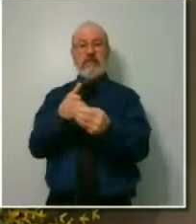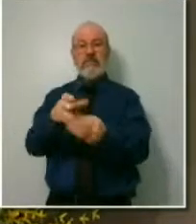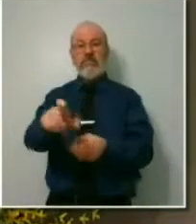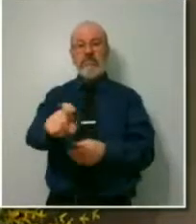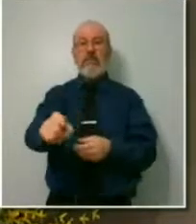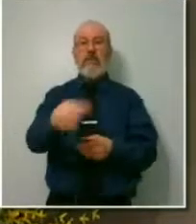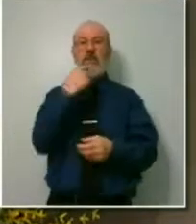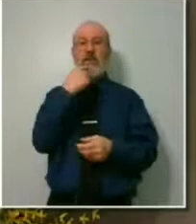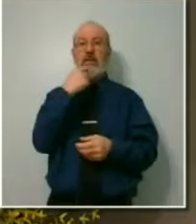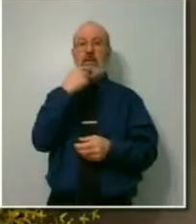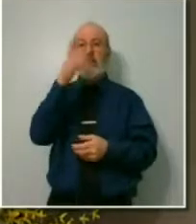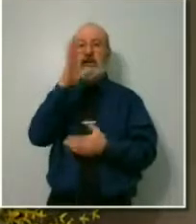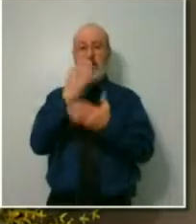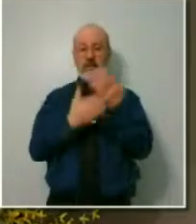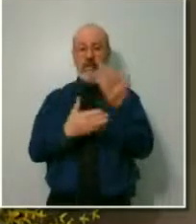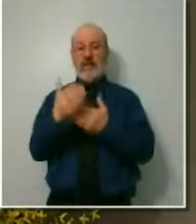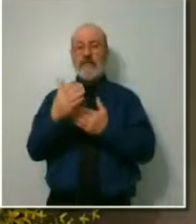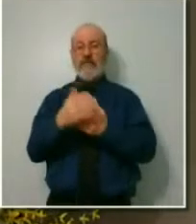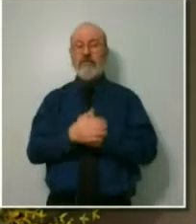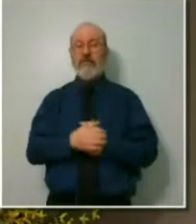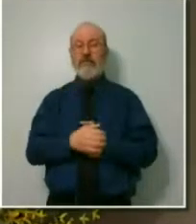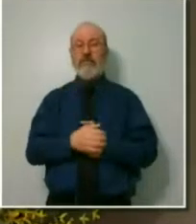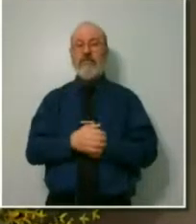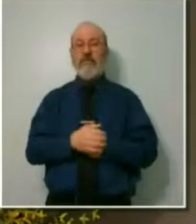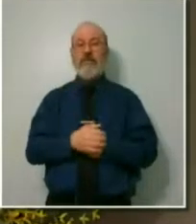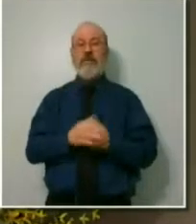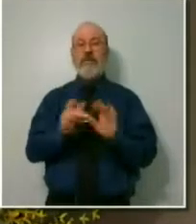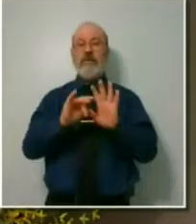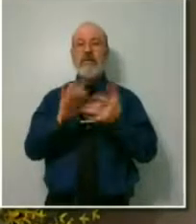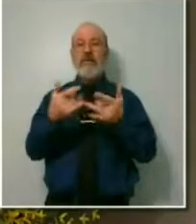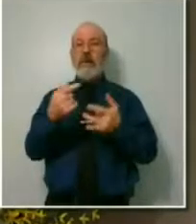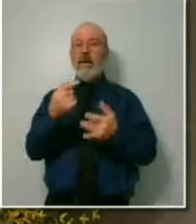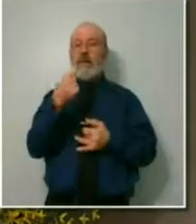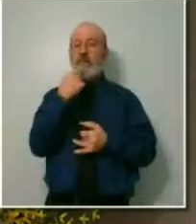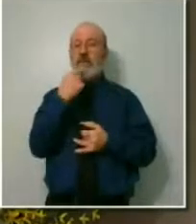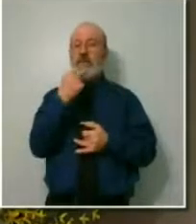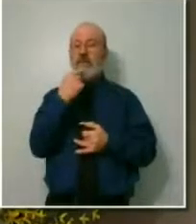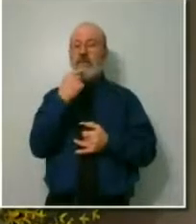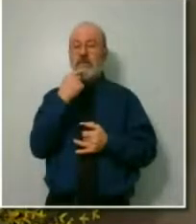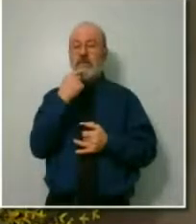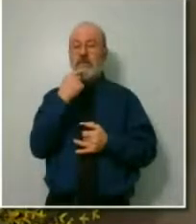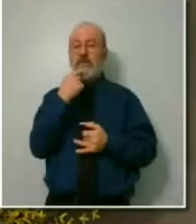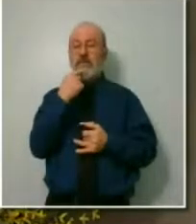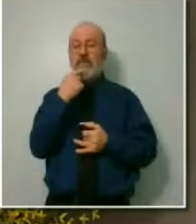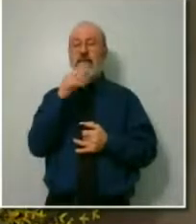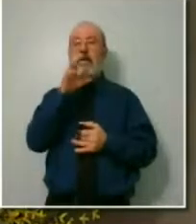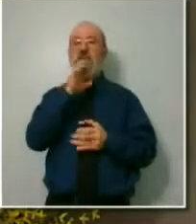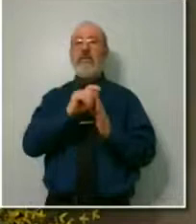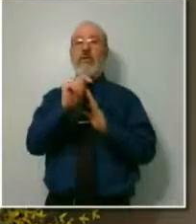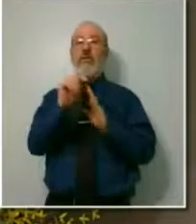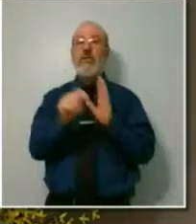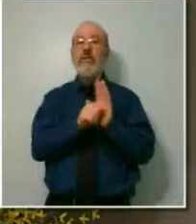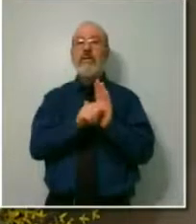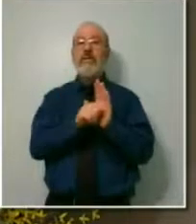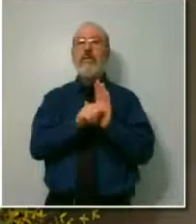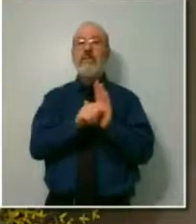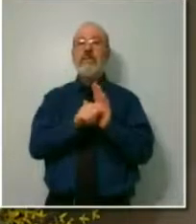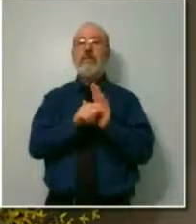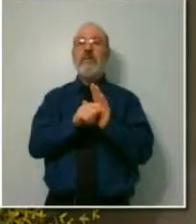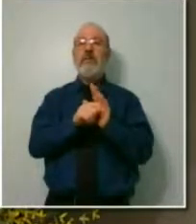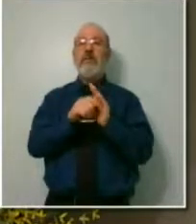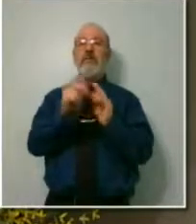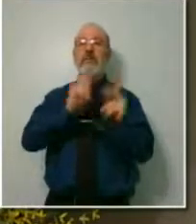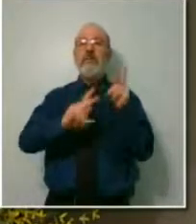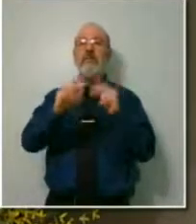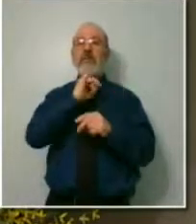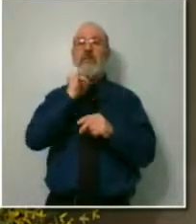about God's hand. The Bible says in the Old Testament of the nation of Israel that